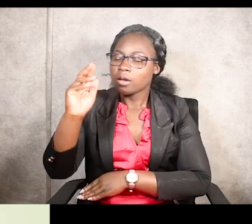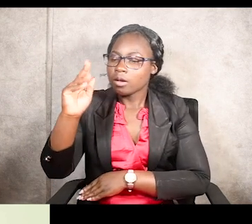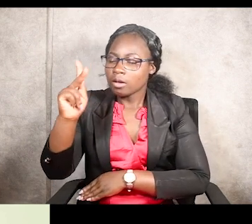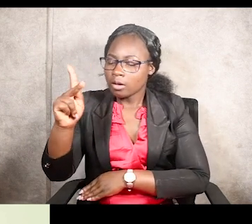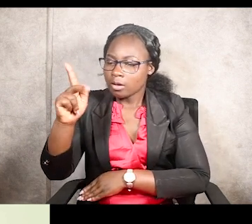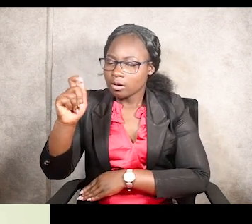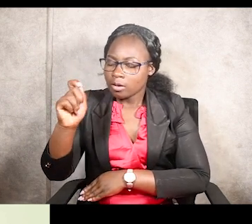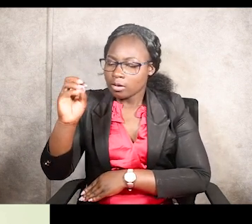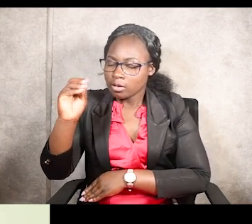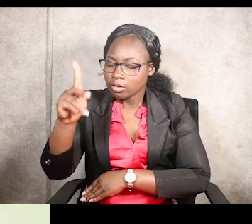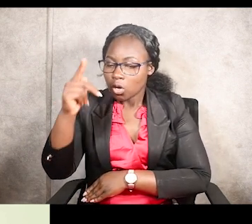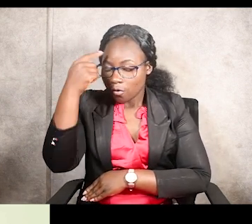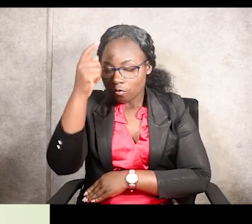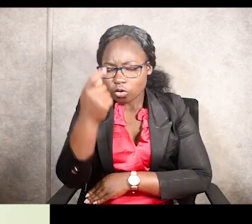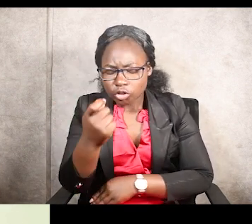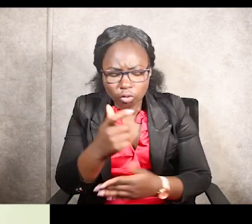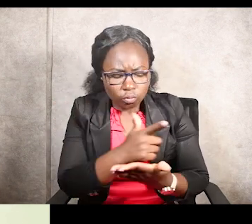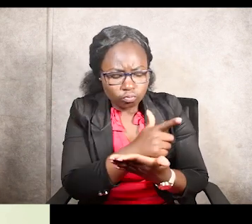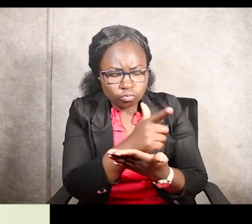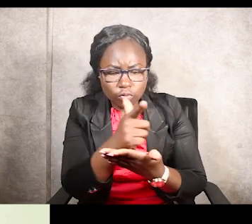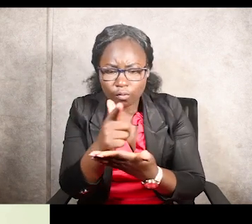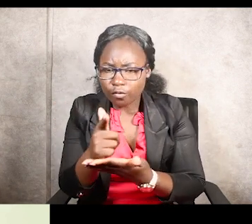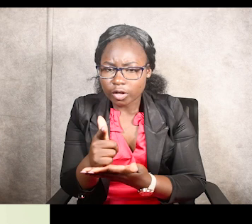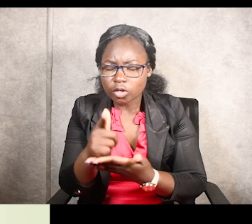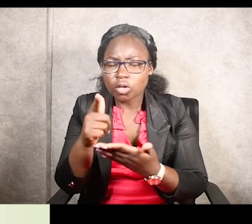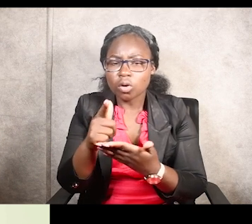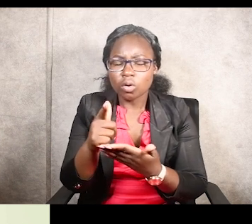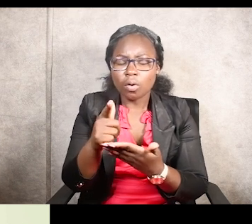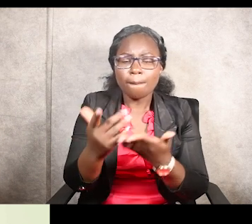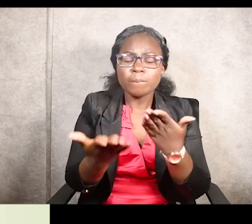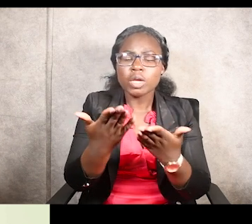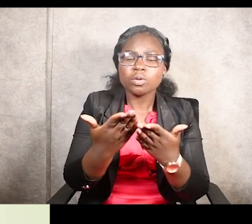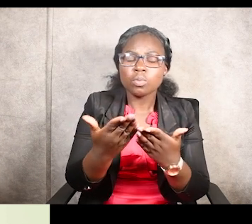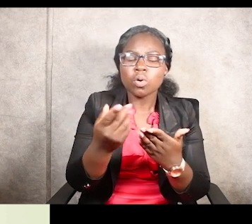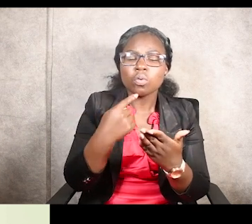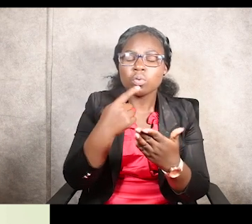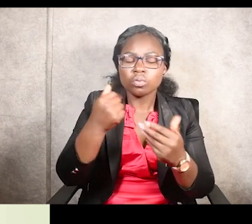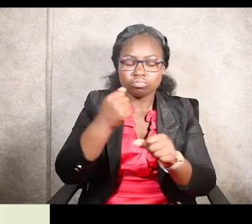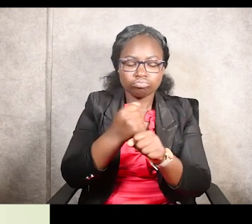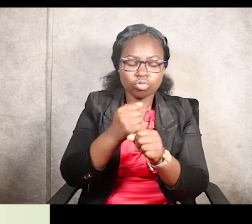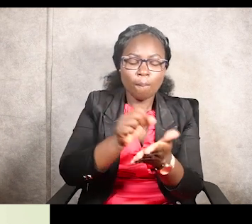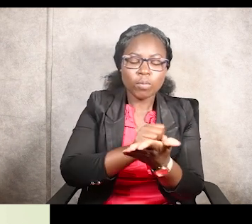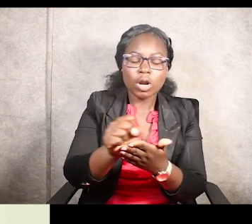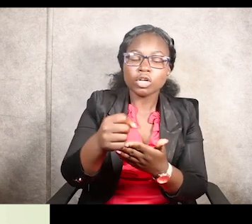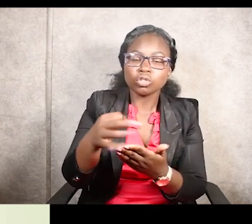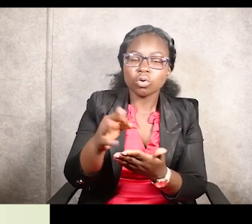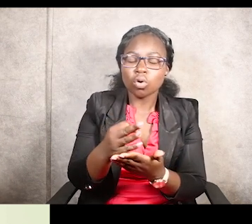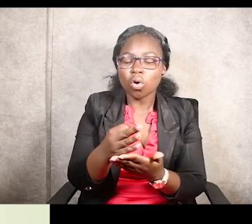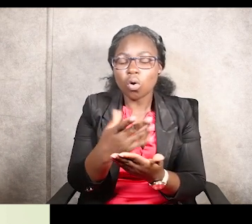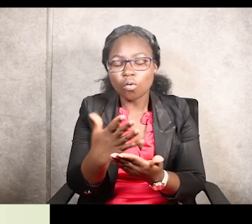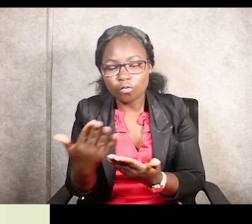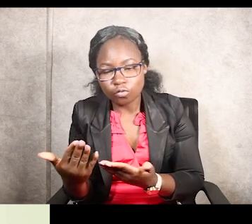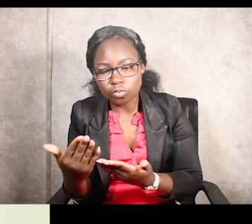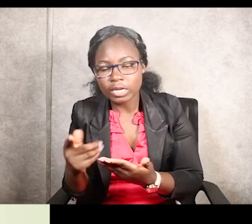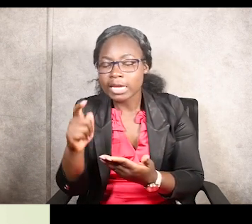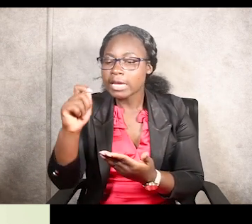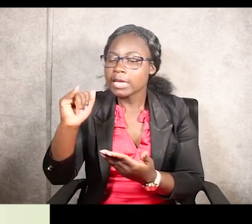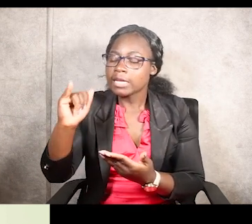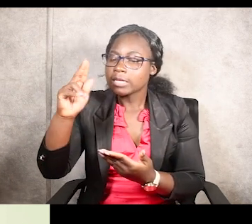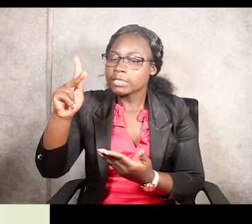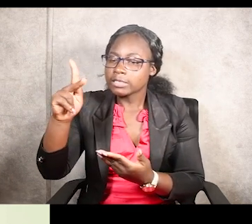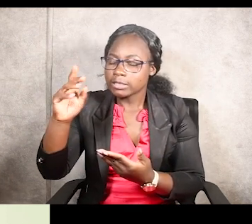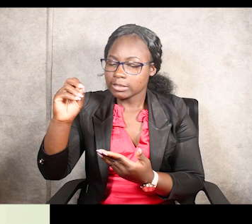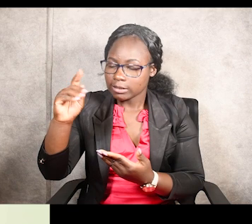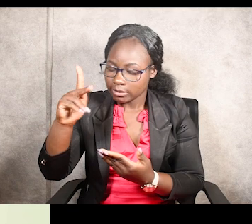form video content. If you want to record short form video content, for example, for those who are doing production of goods, TikTok is a better